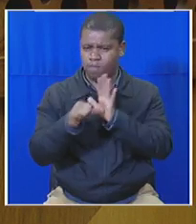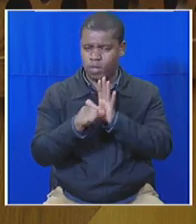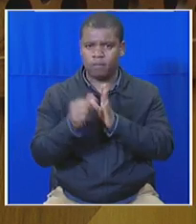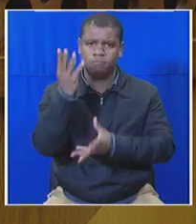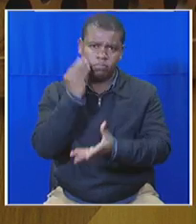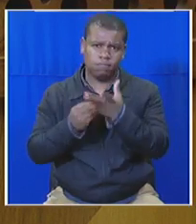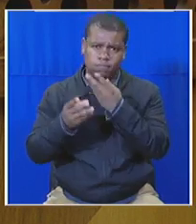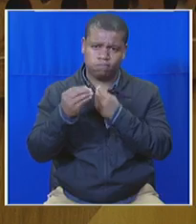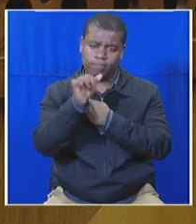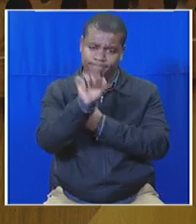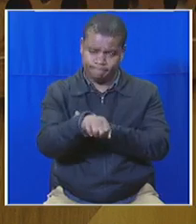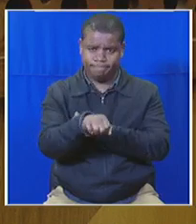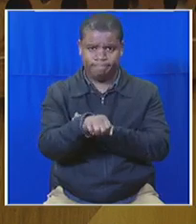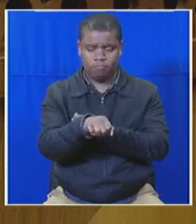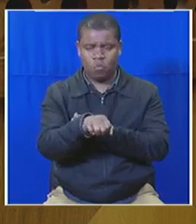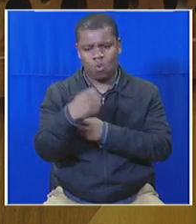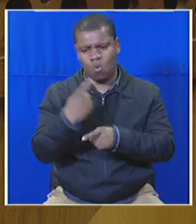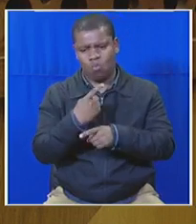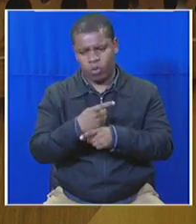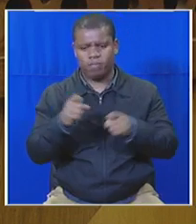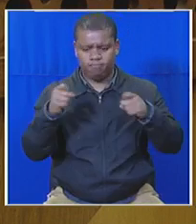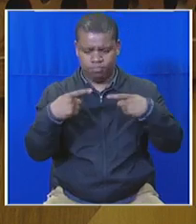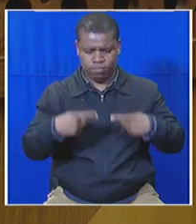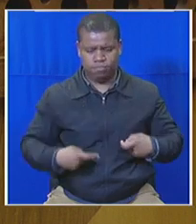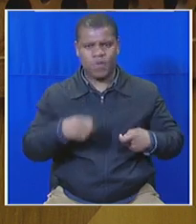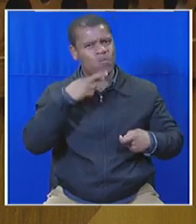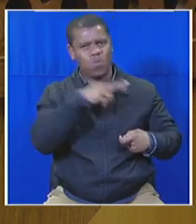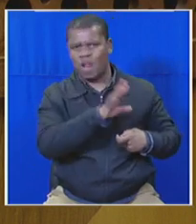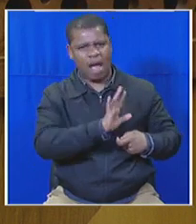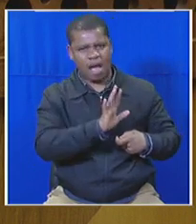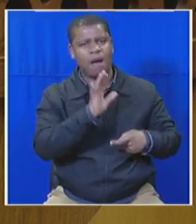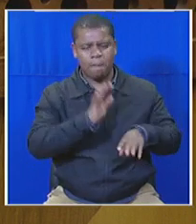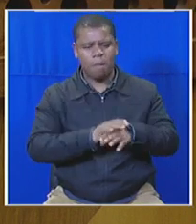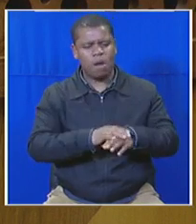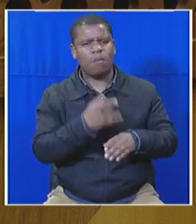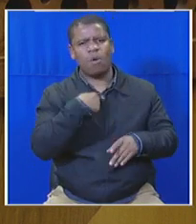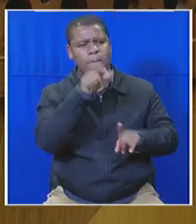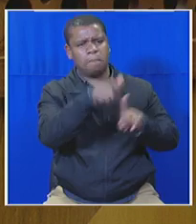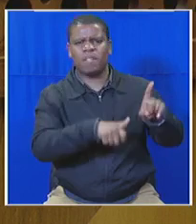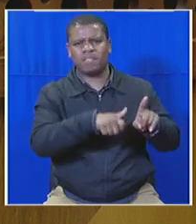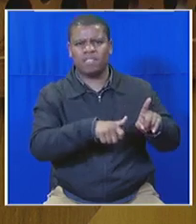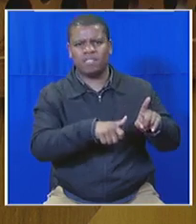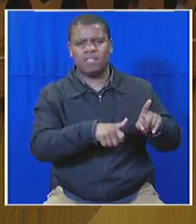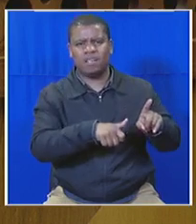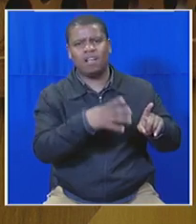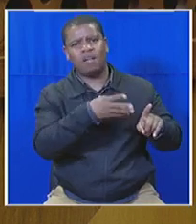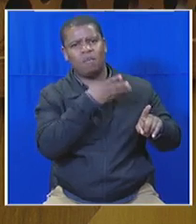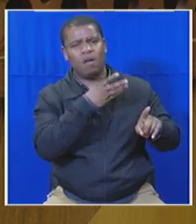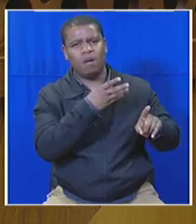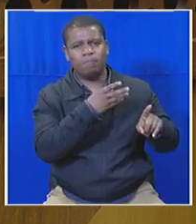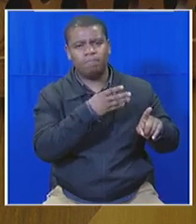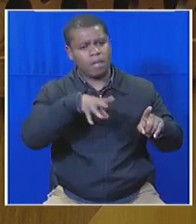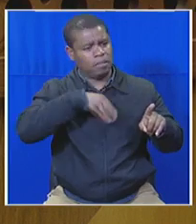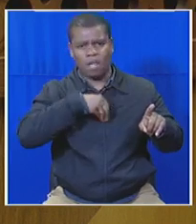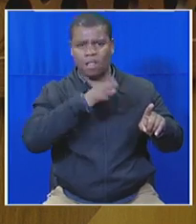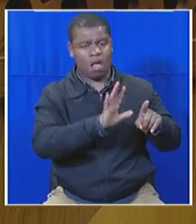can disagree without being rude or condescending, and that criticism need not be rooted in